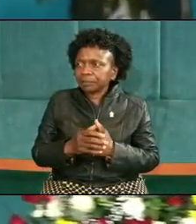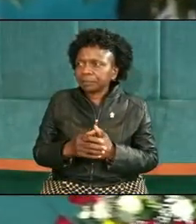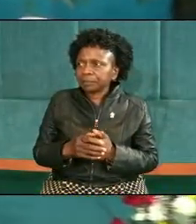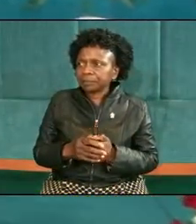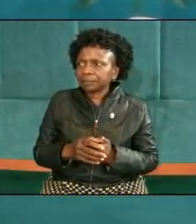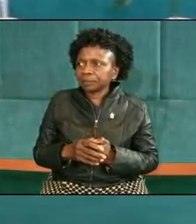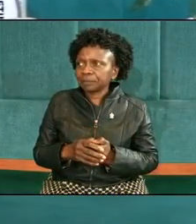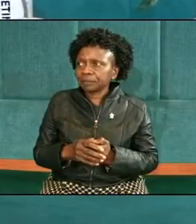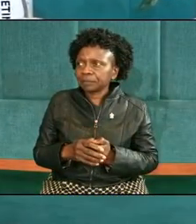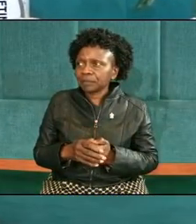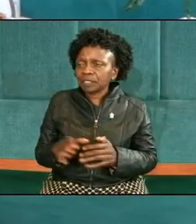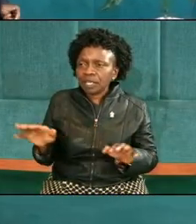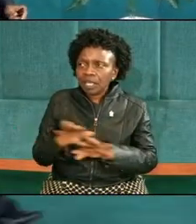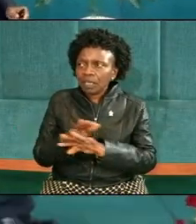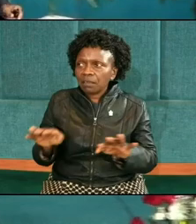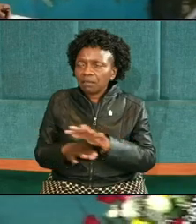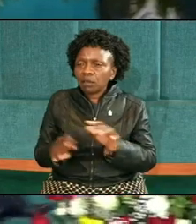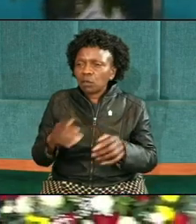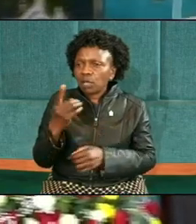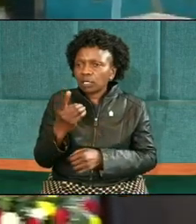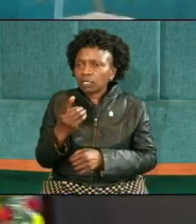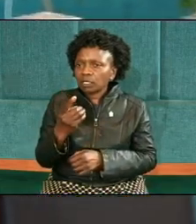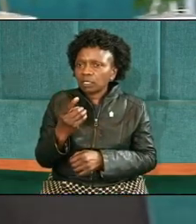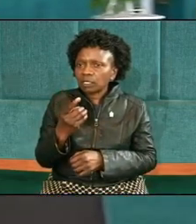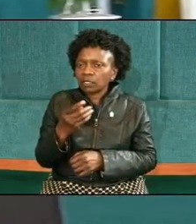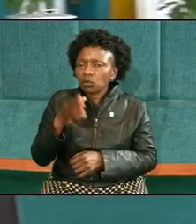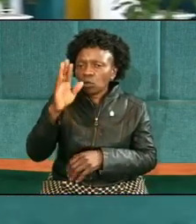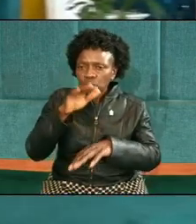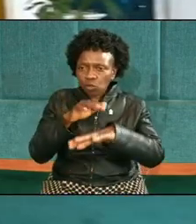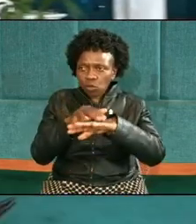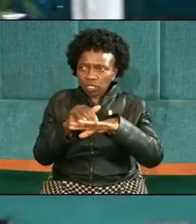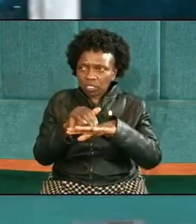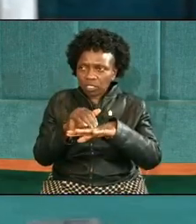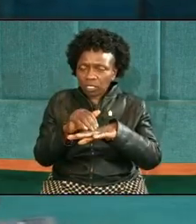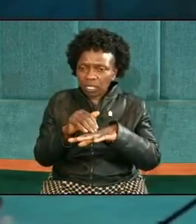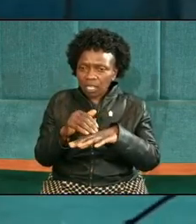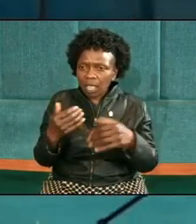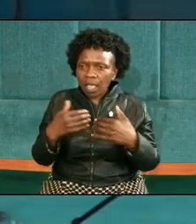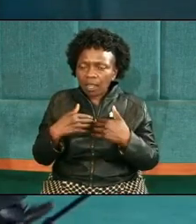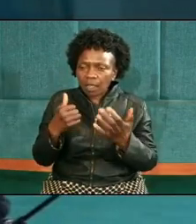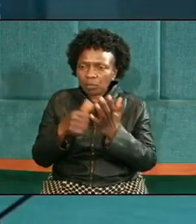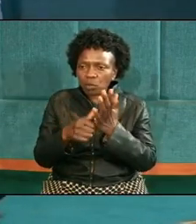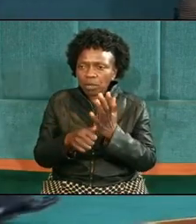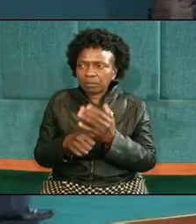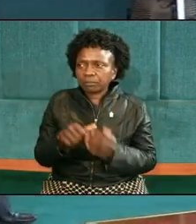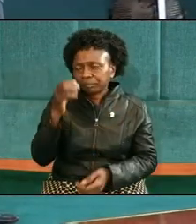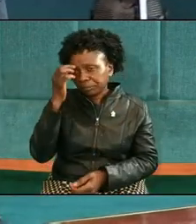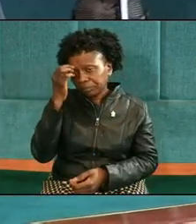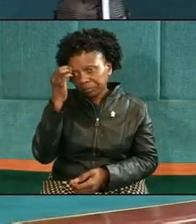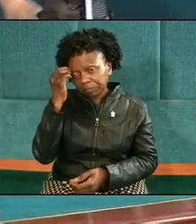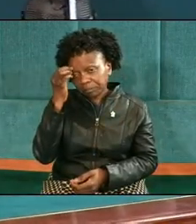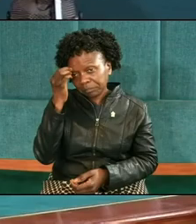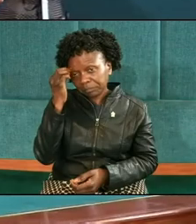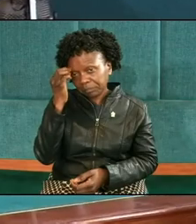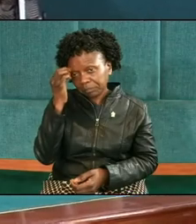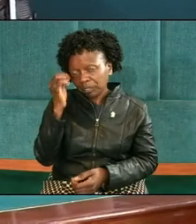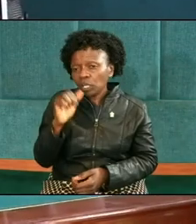I am too young. Everyone God calls on had a problem. Yeah,